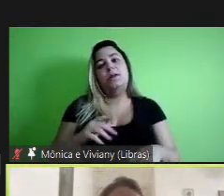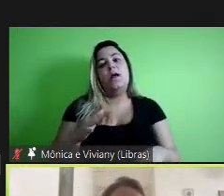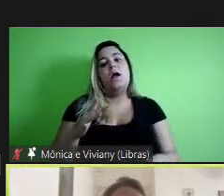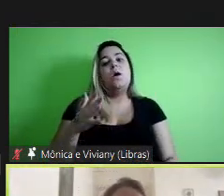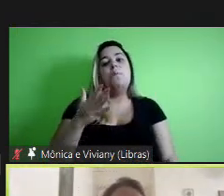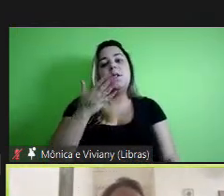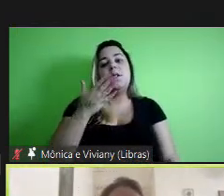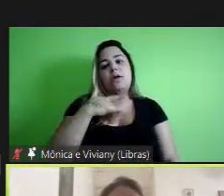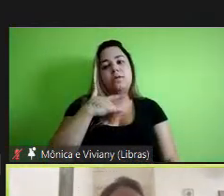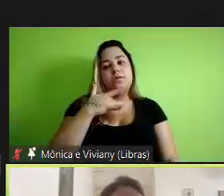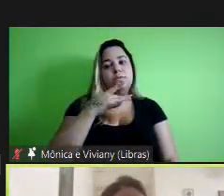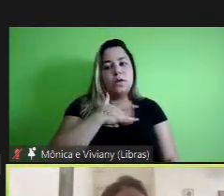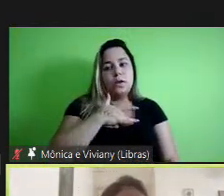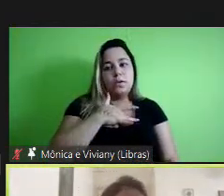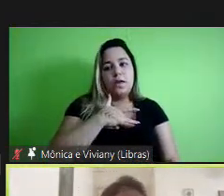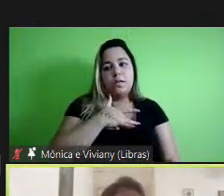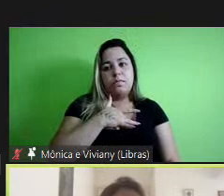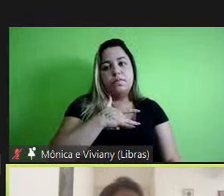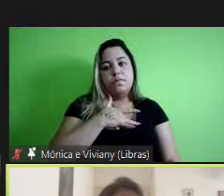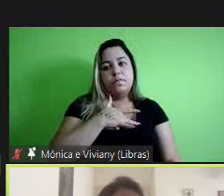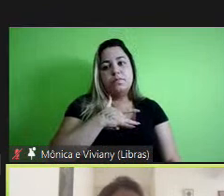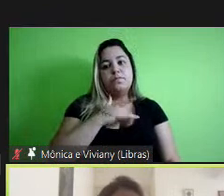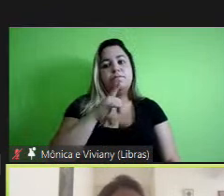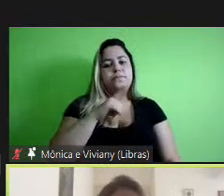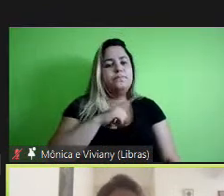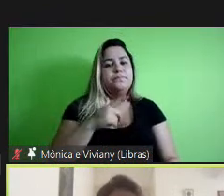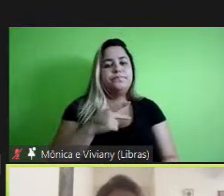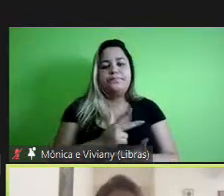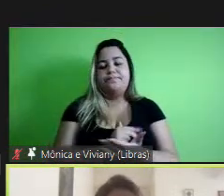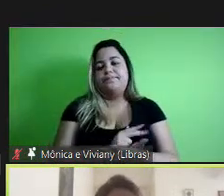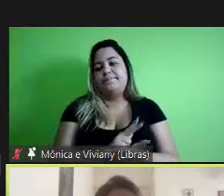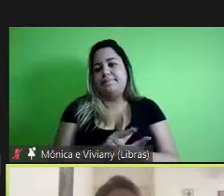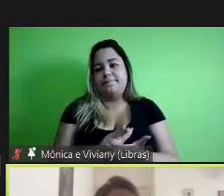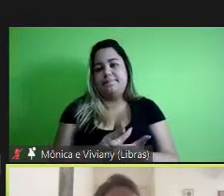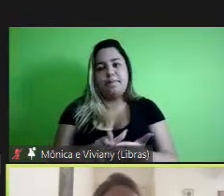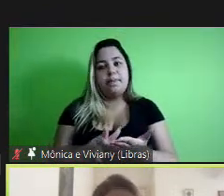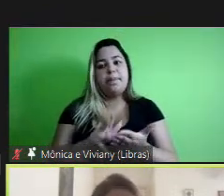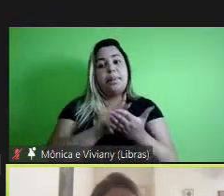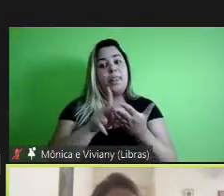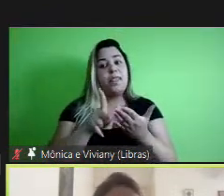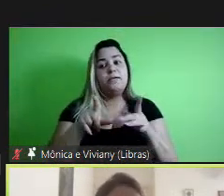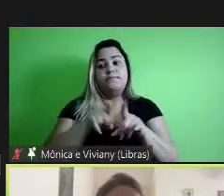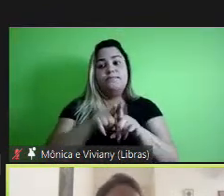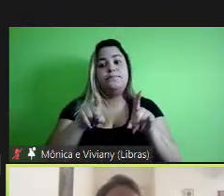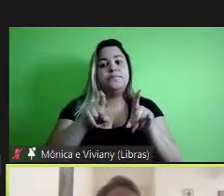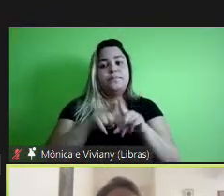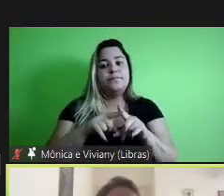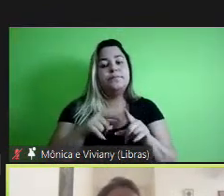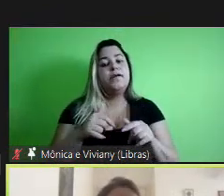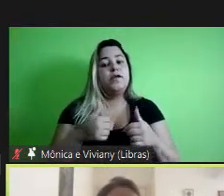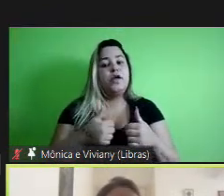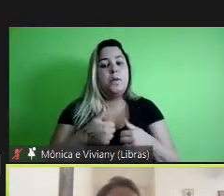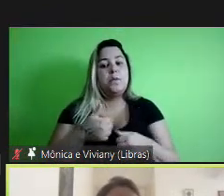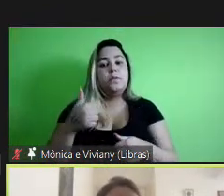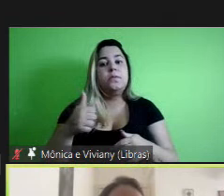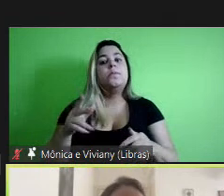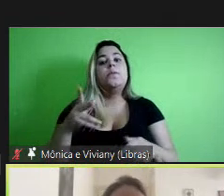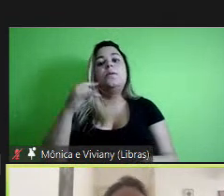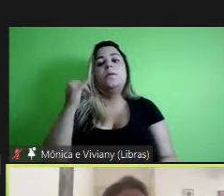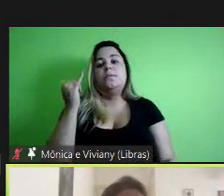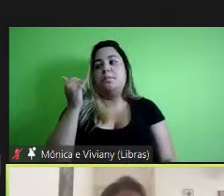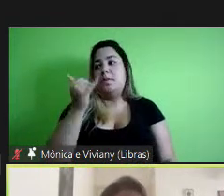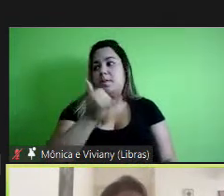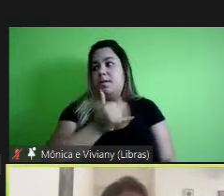what do we need to think about a healthy nutrition? So we have many issues. This is a material that was developed by this